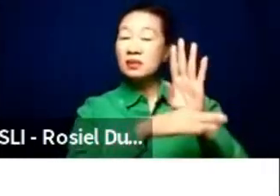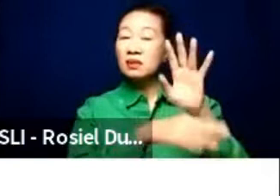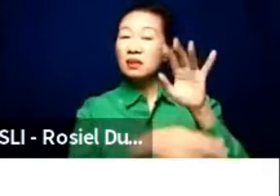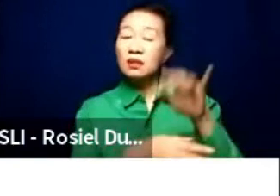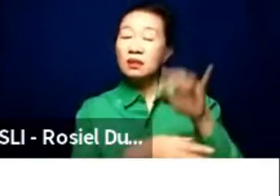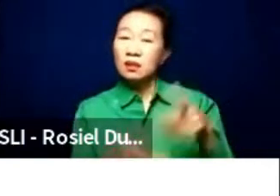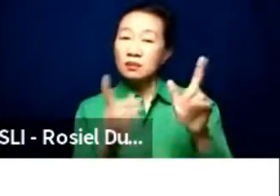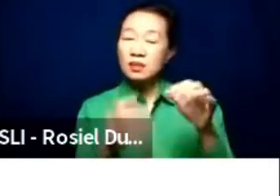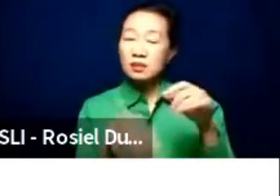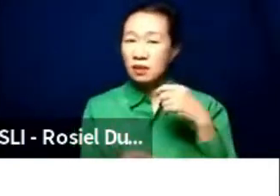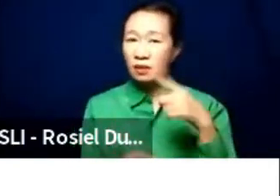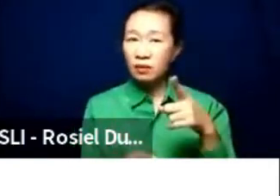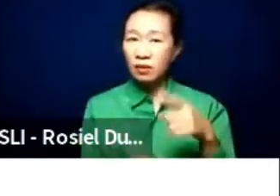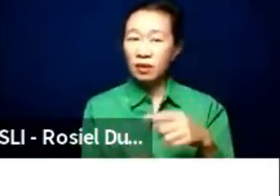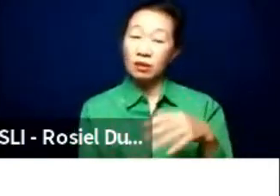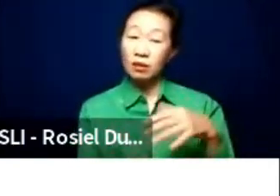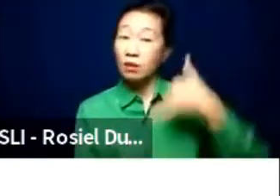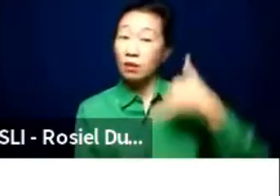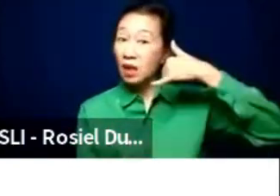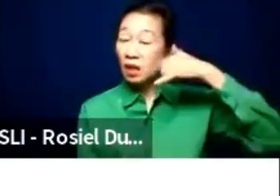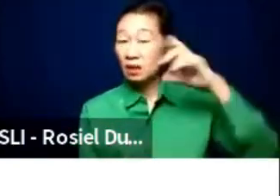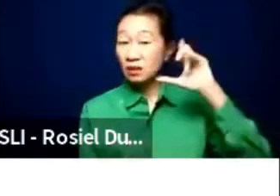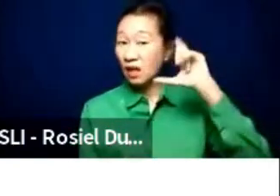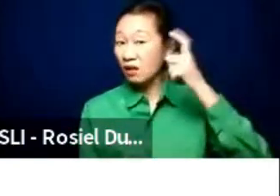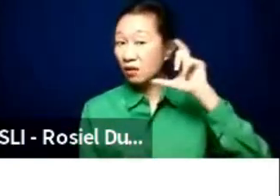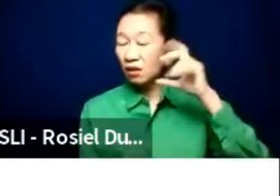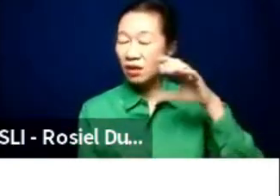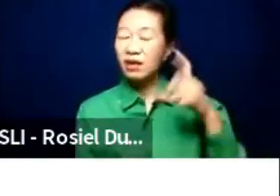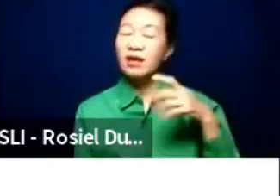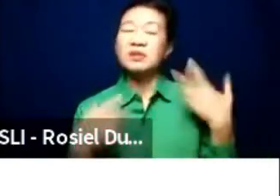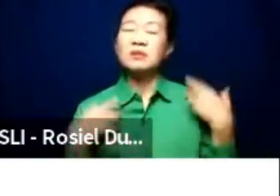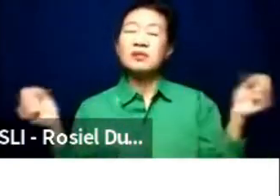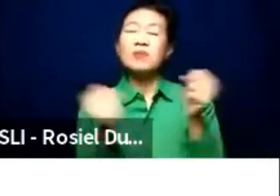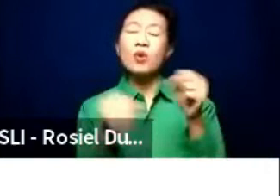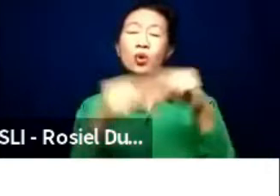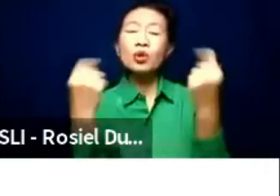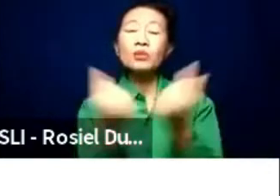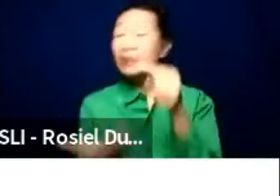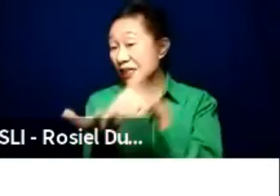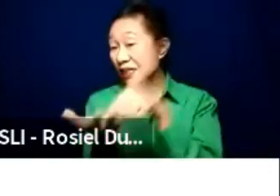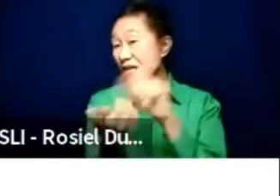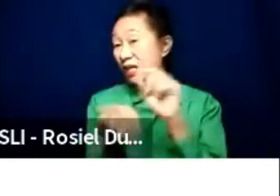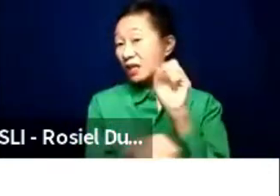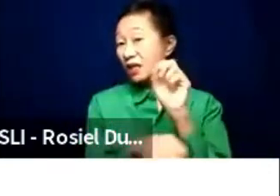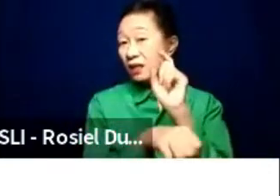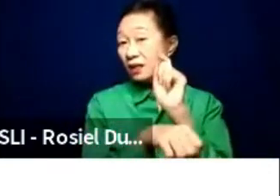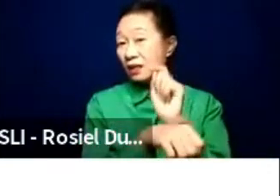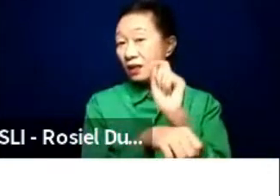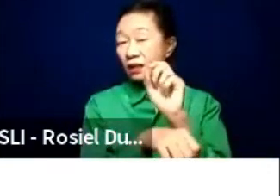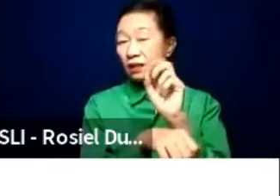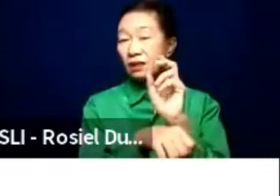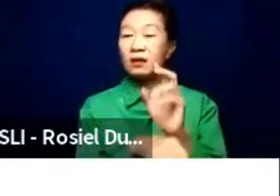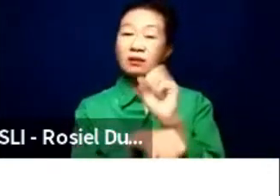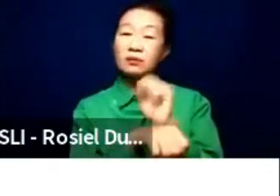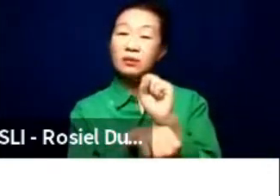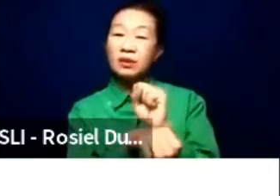say they work in a call center. Meron silang small group na ito yung task nila, and they're trained